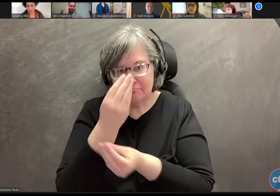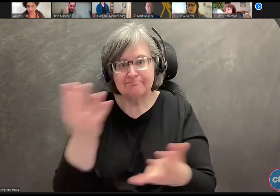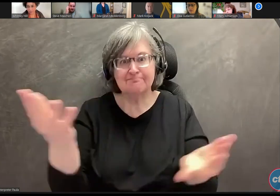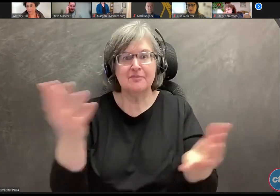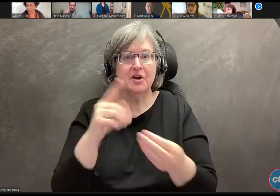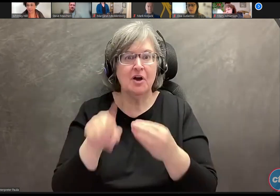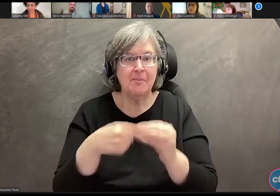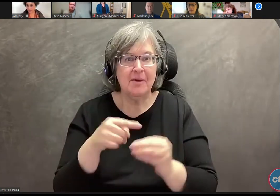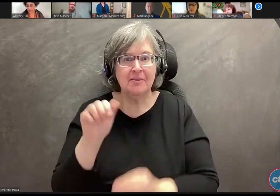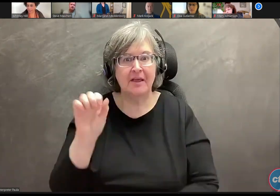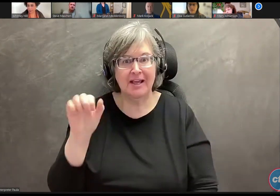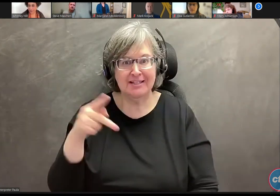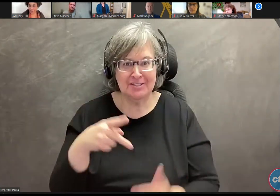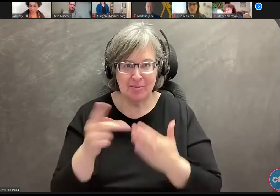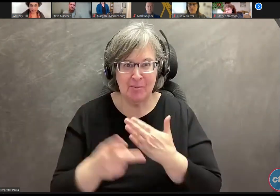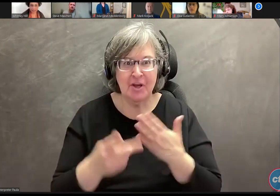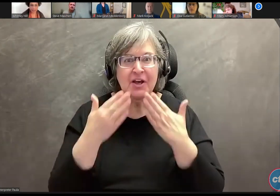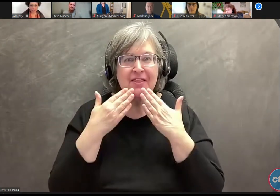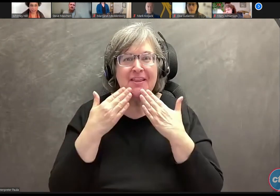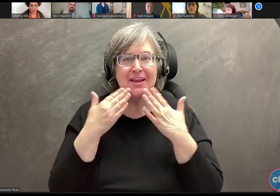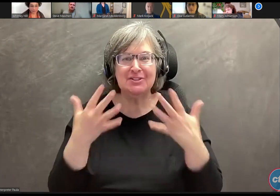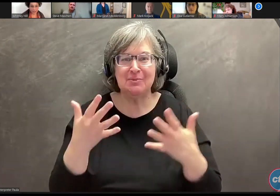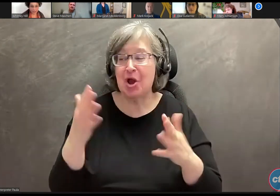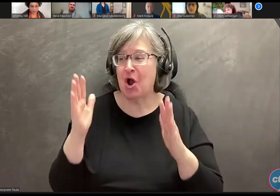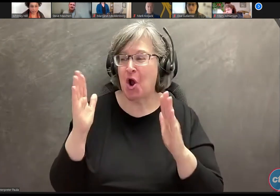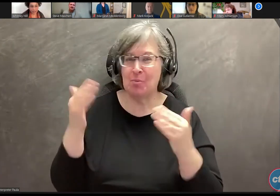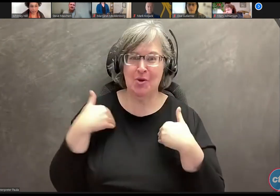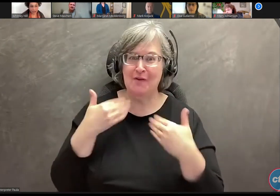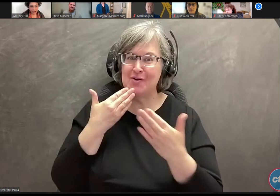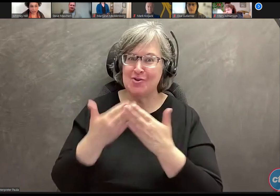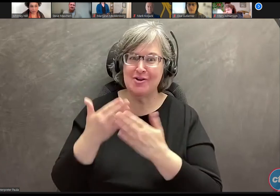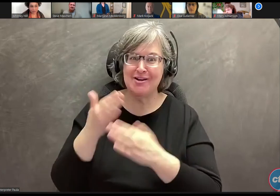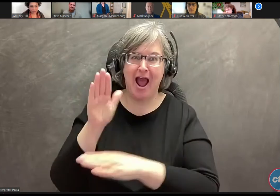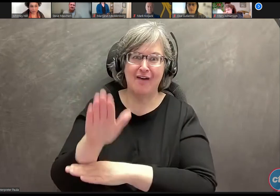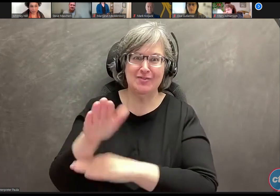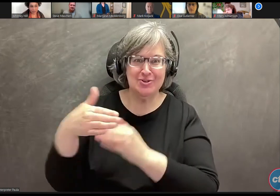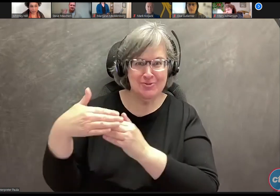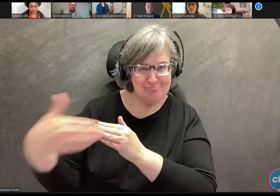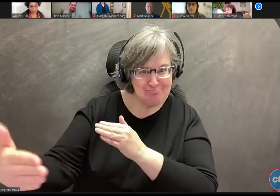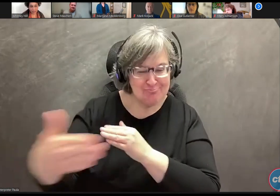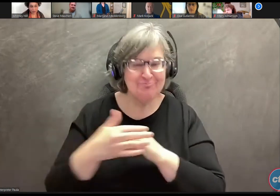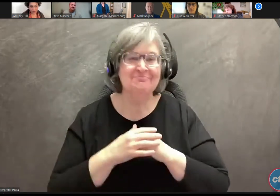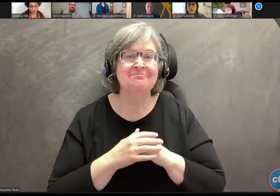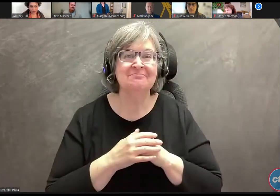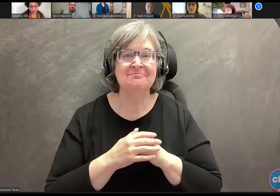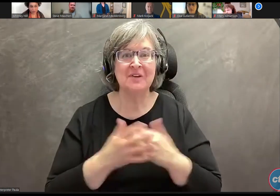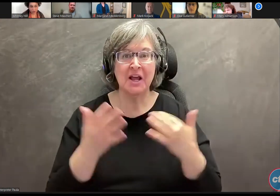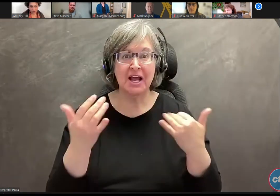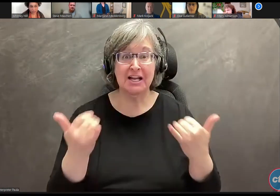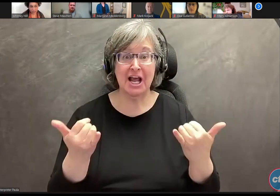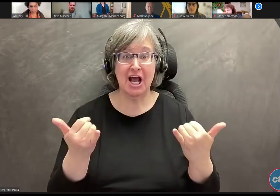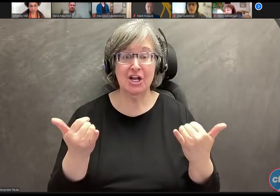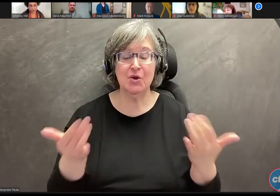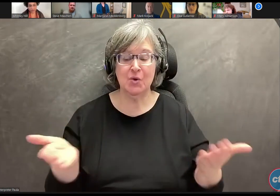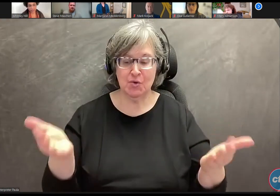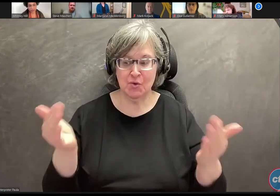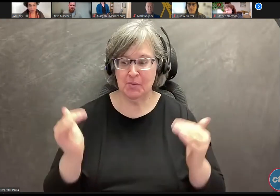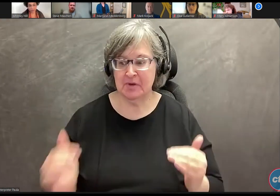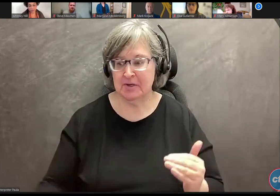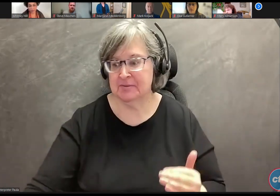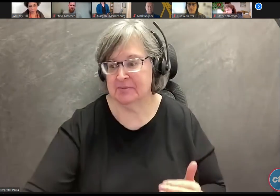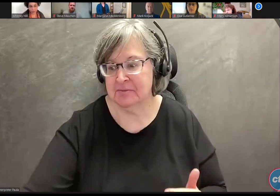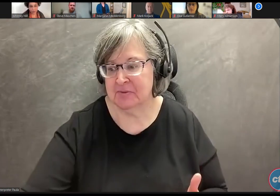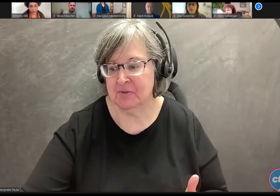program. Thank you so much, and I hope you have a good afternoon. And now we're going to move on to